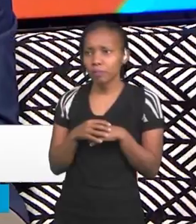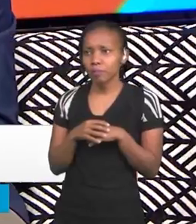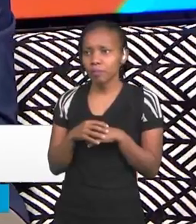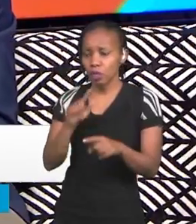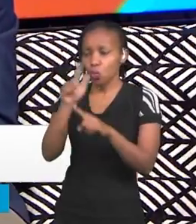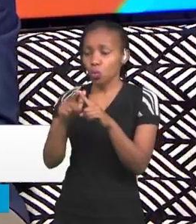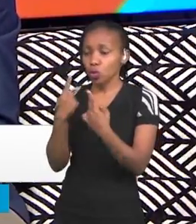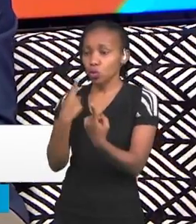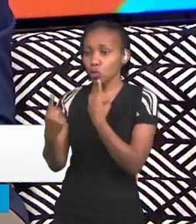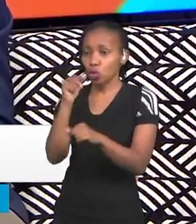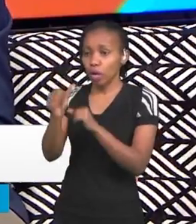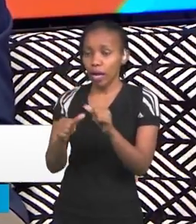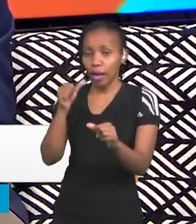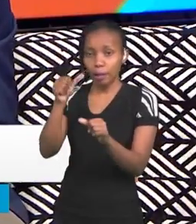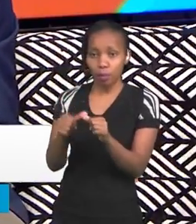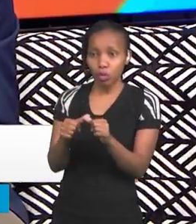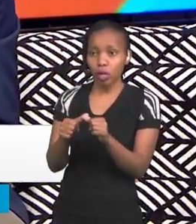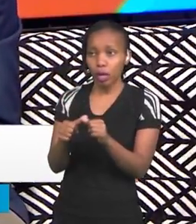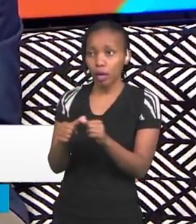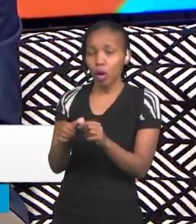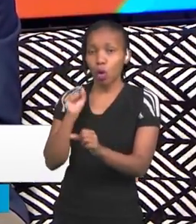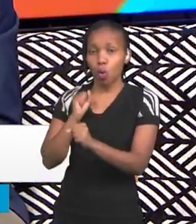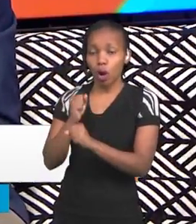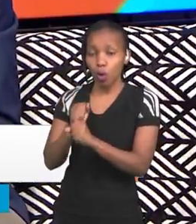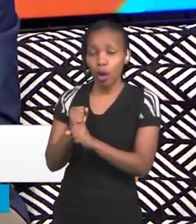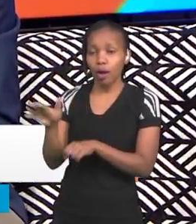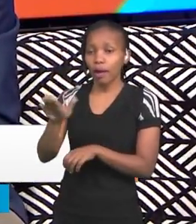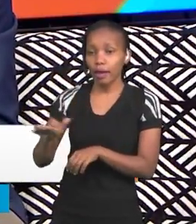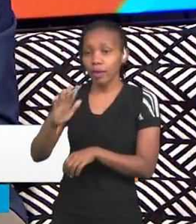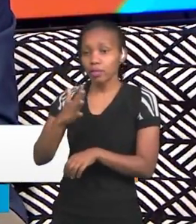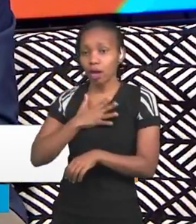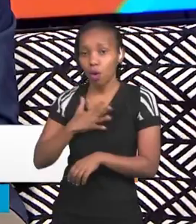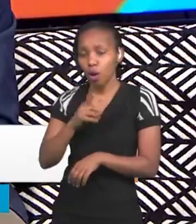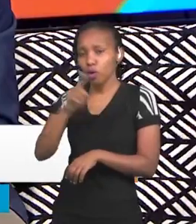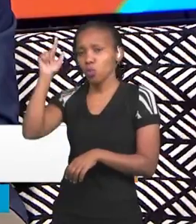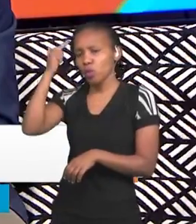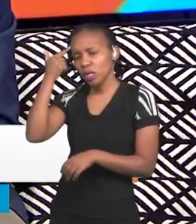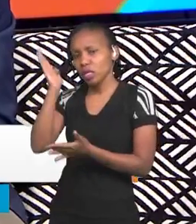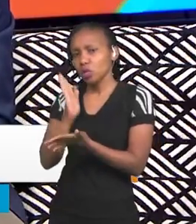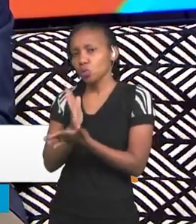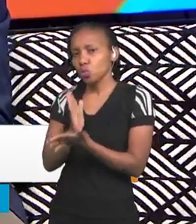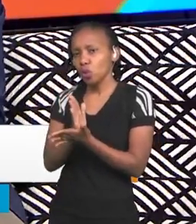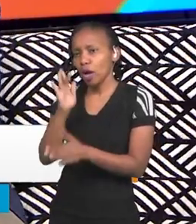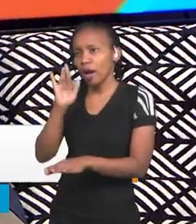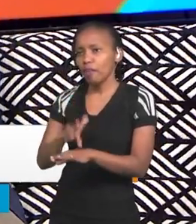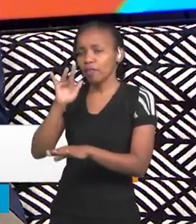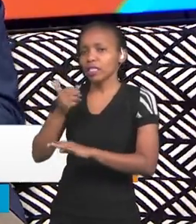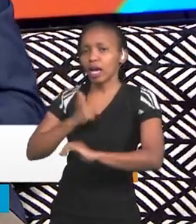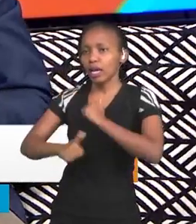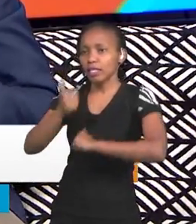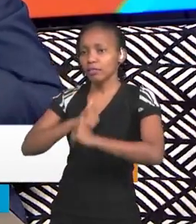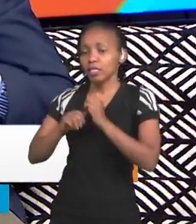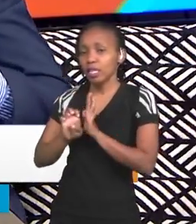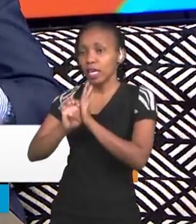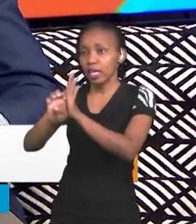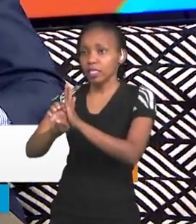talk to about when you talk about productivity, mm-hmm. in our workplaces. Yeah. Do you think there's a factor? It's been affecting productivity, even like